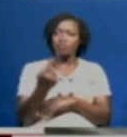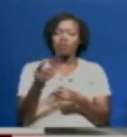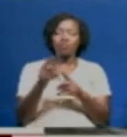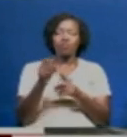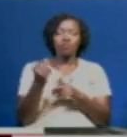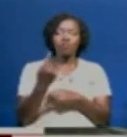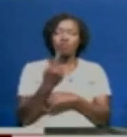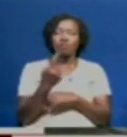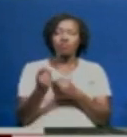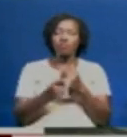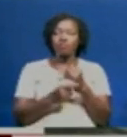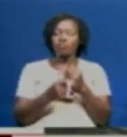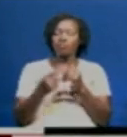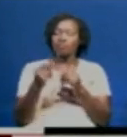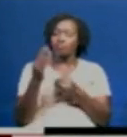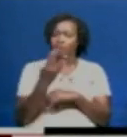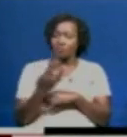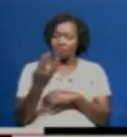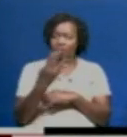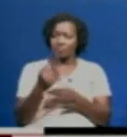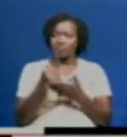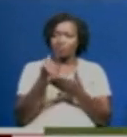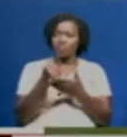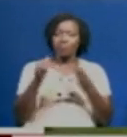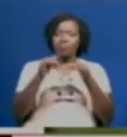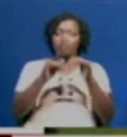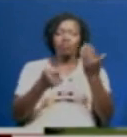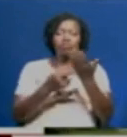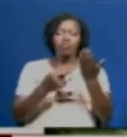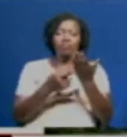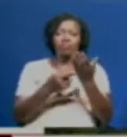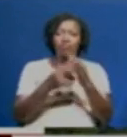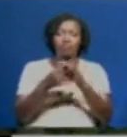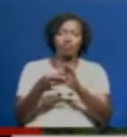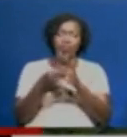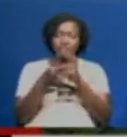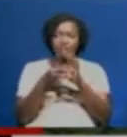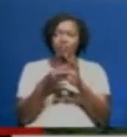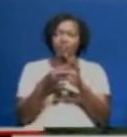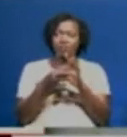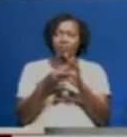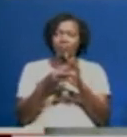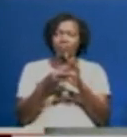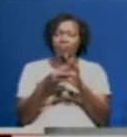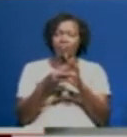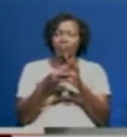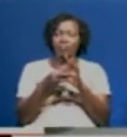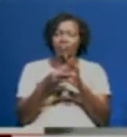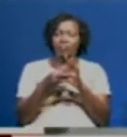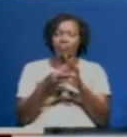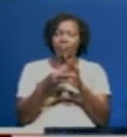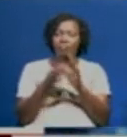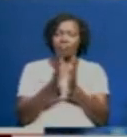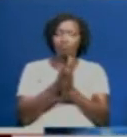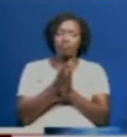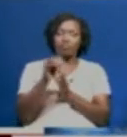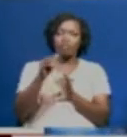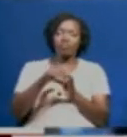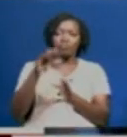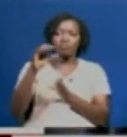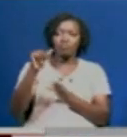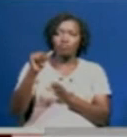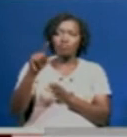2023, and will be aided by Space Exploration Technologies Corporation, SpaceX, in Vandenberg Base, California, aboard